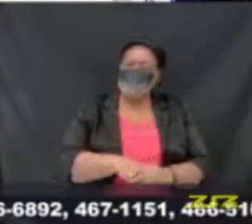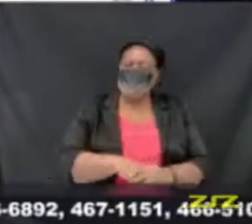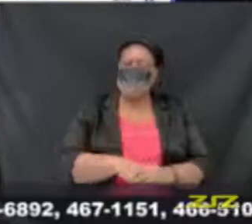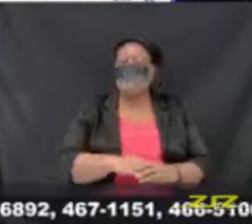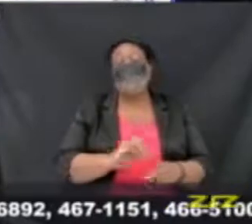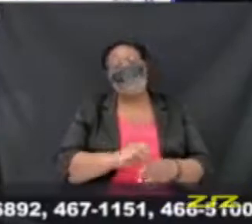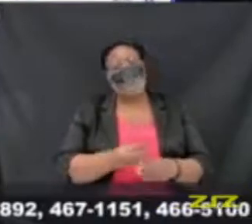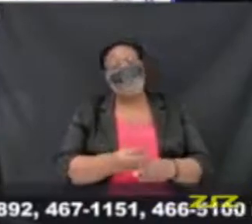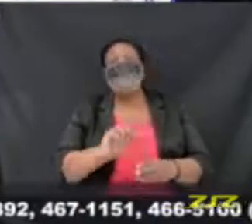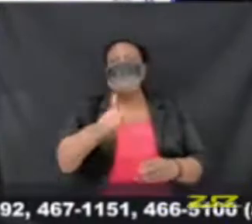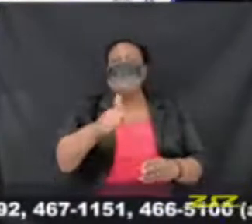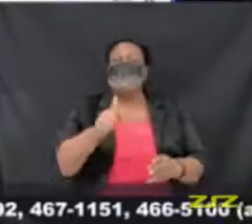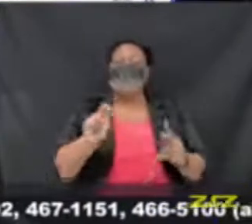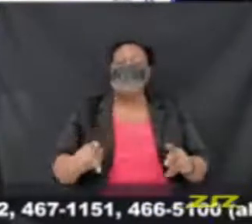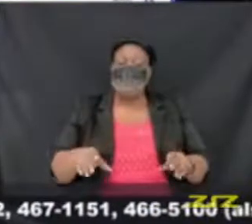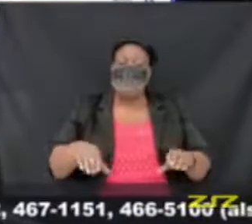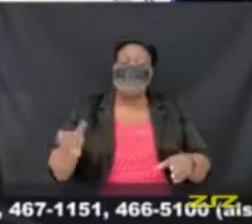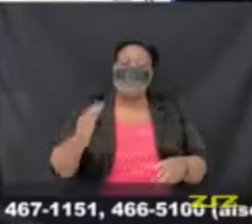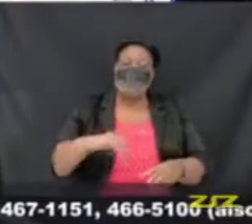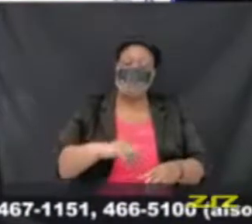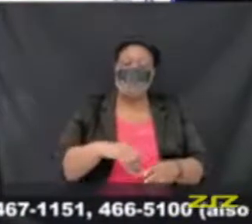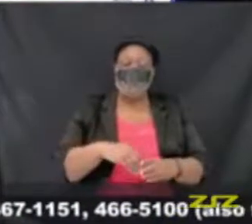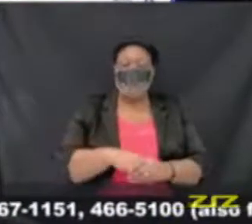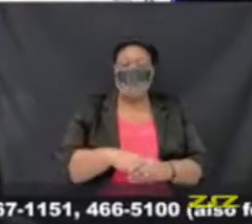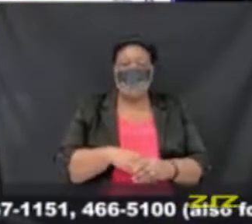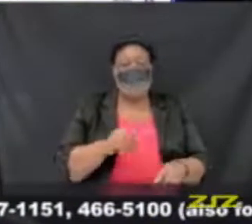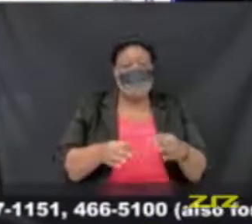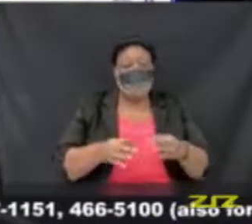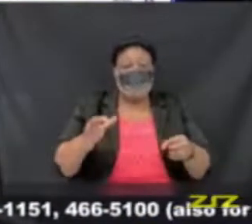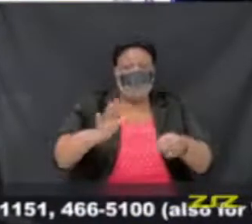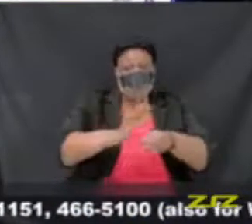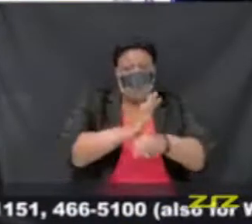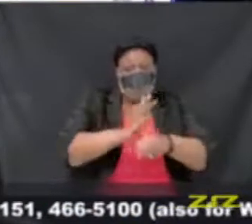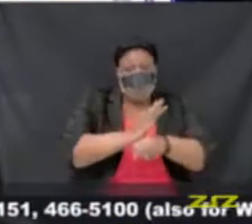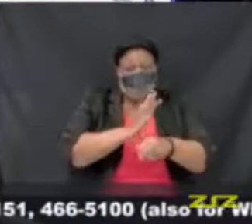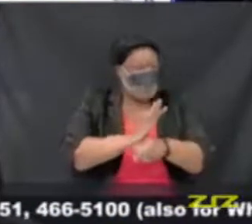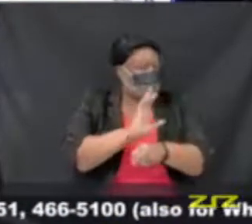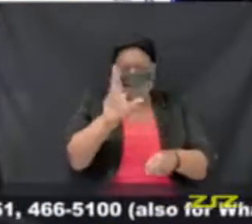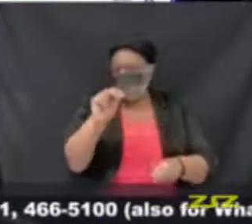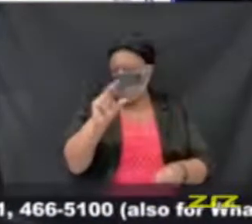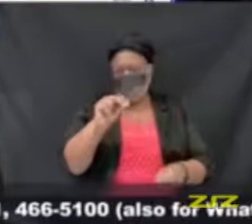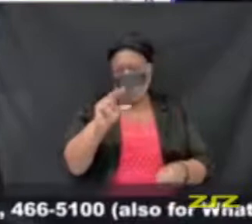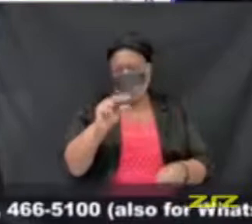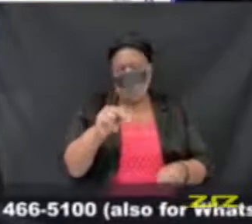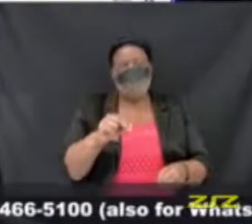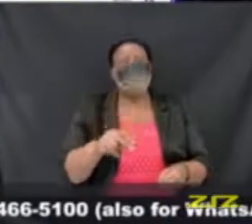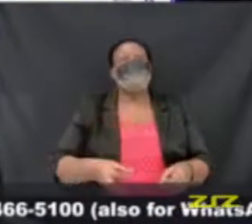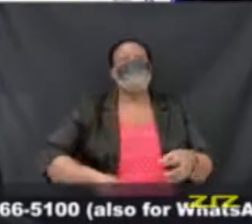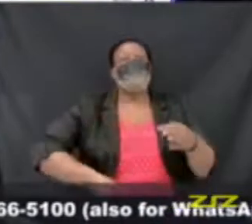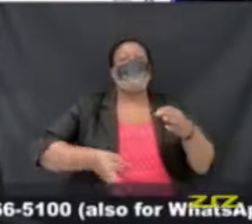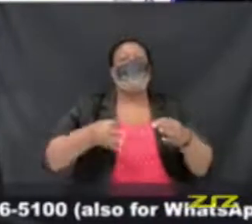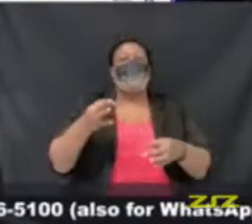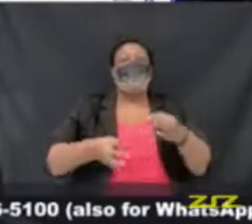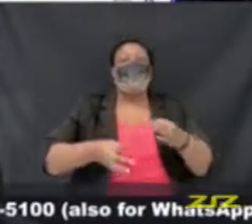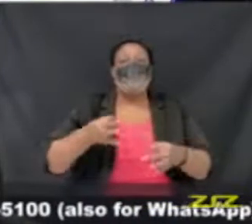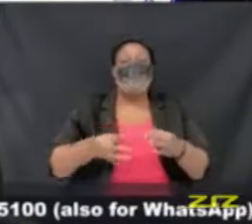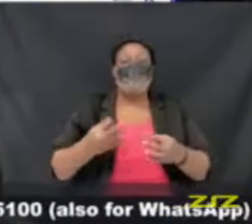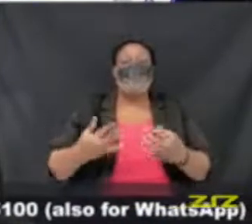6 feet apart, indicating where each customer must stand on a line at the checkout point or other